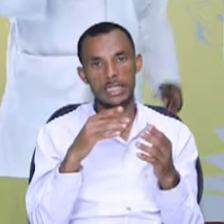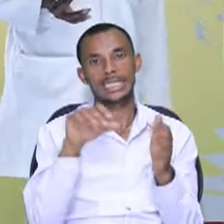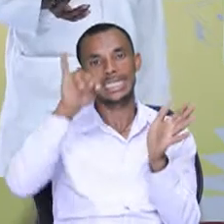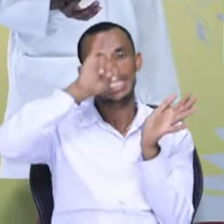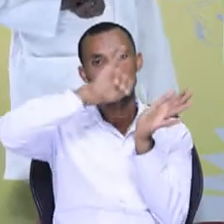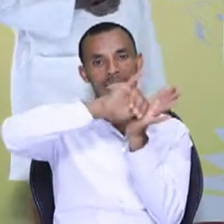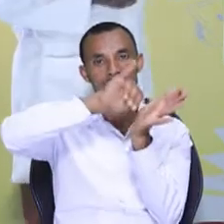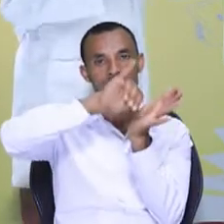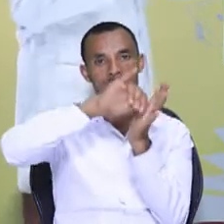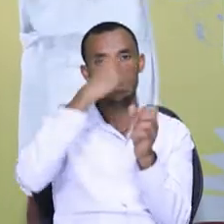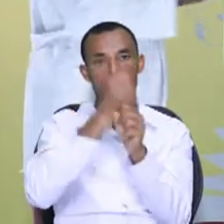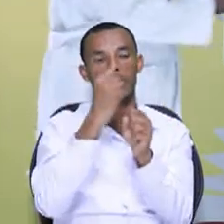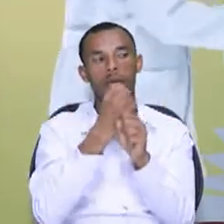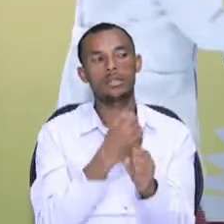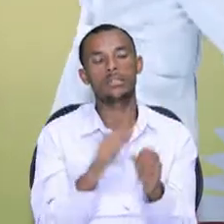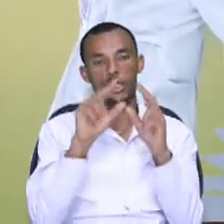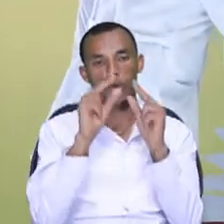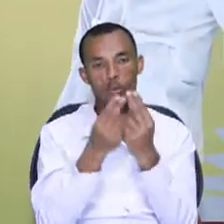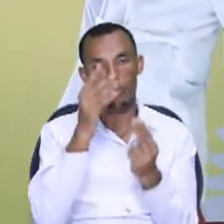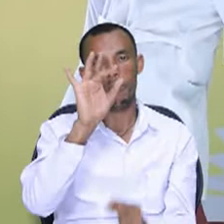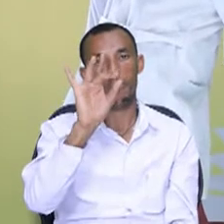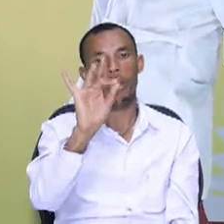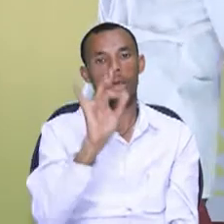salt makers. Group 8,